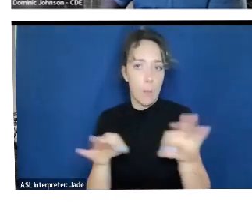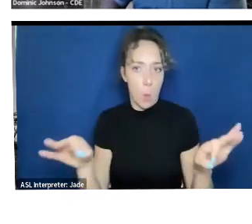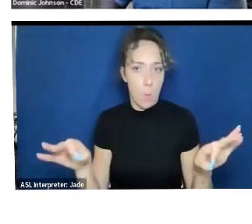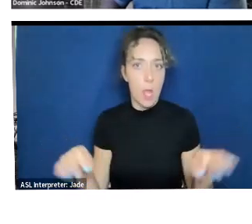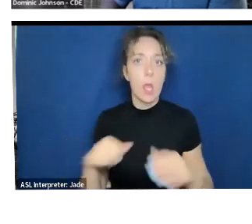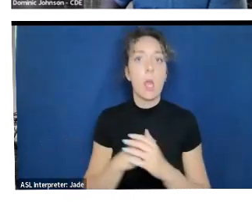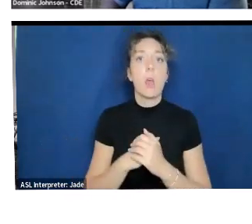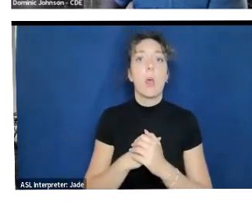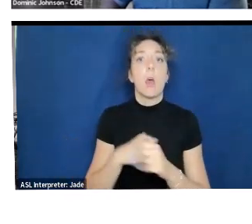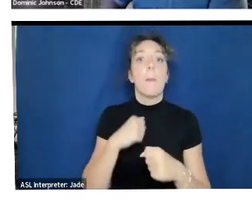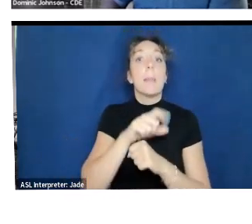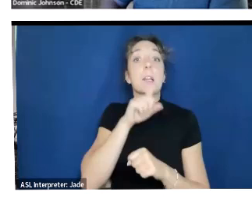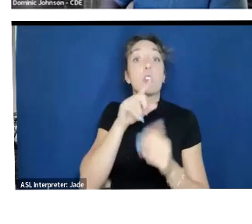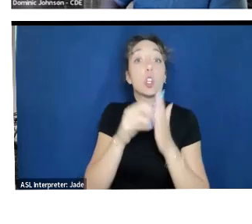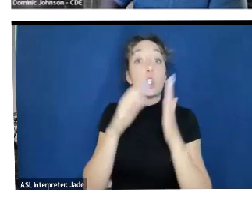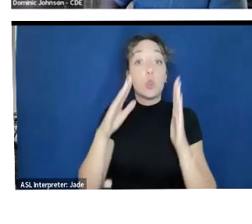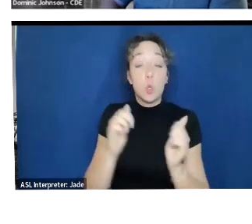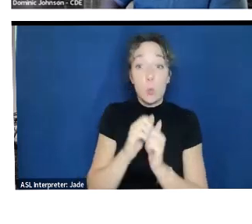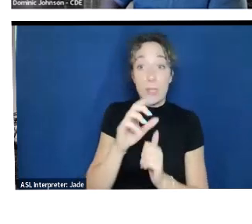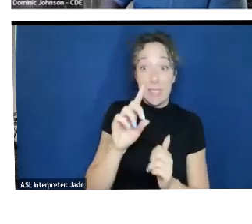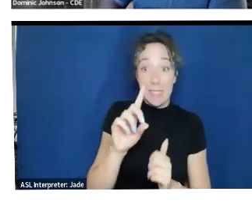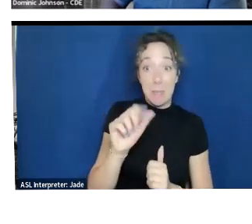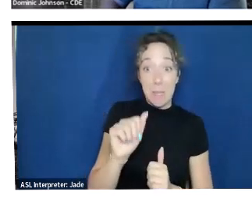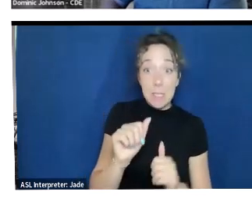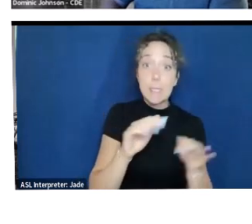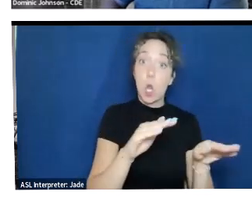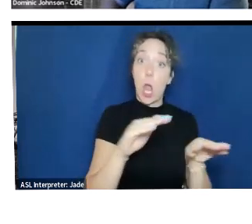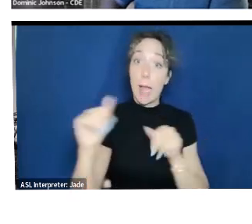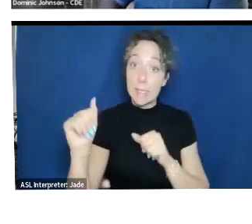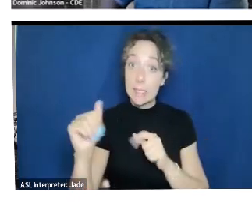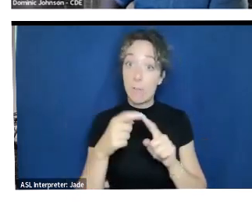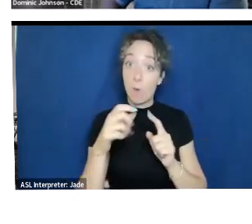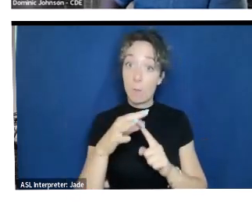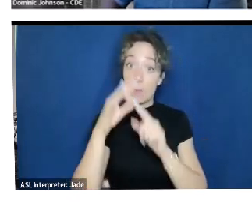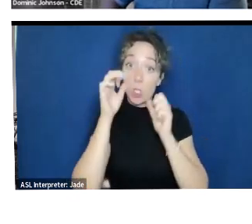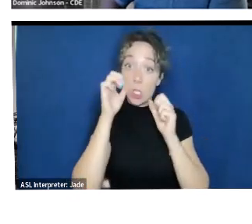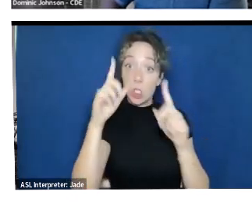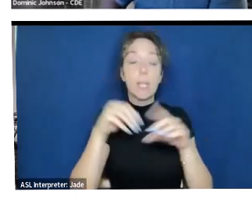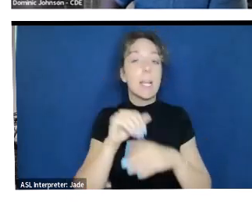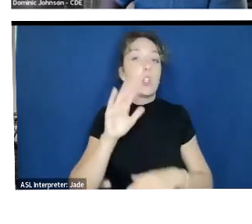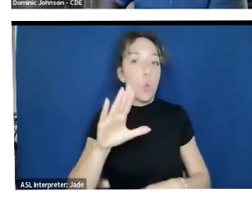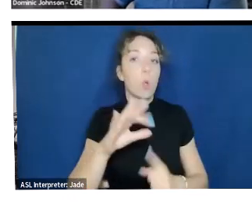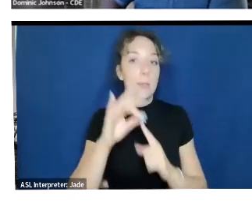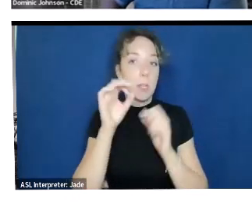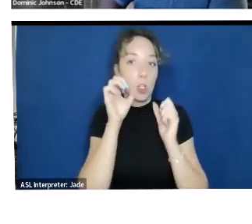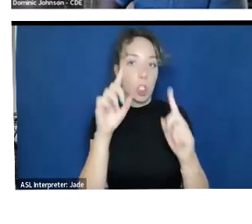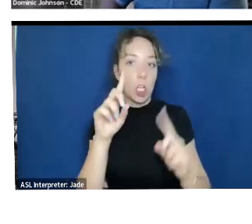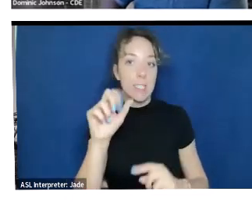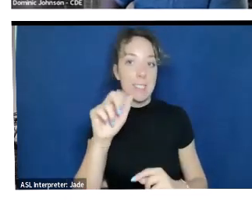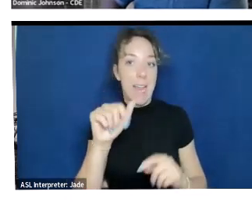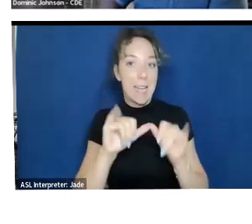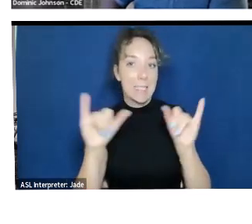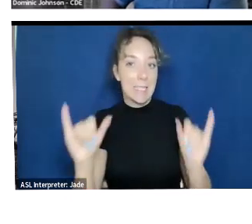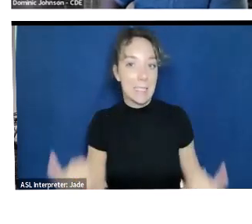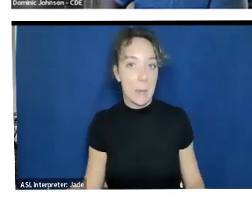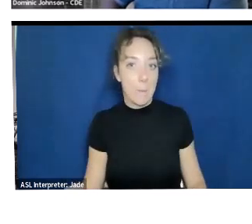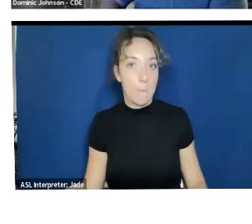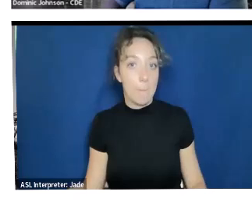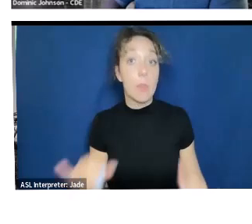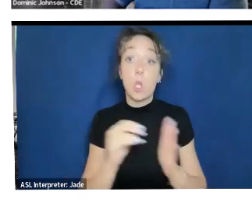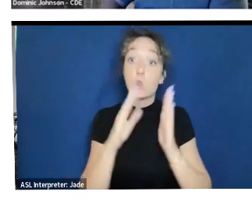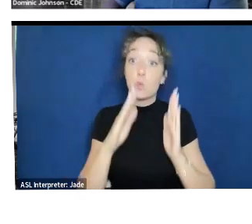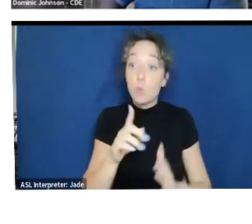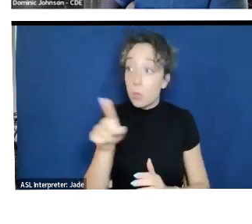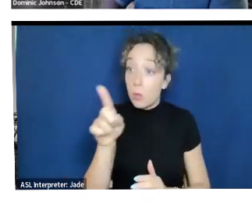are exited from special education in your special education data system. Students who graduate